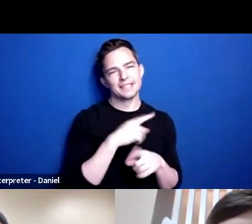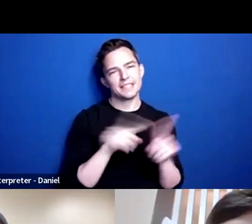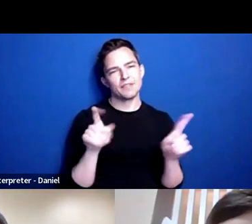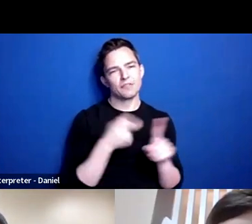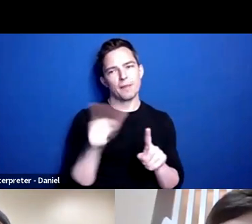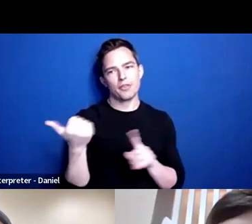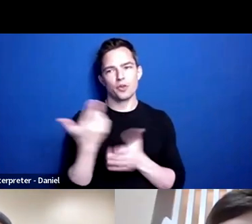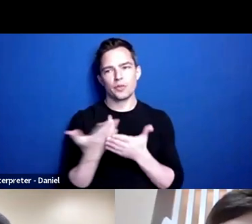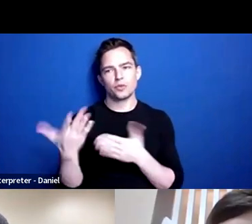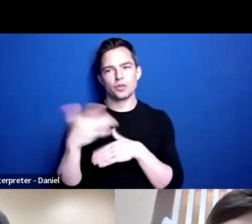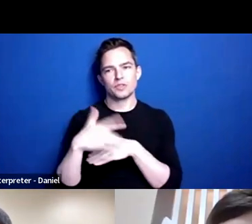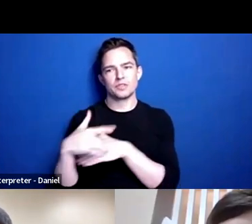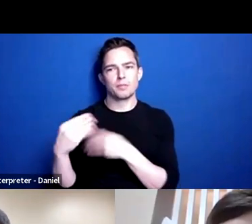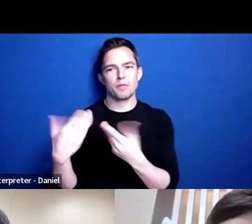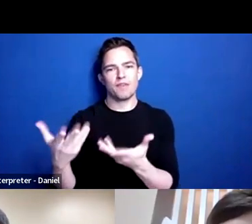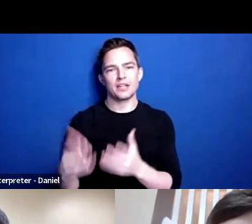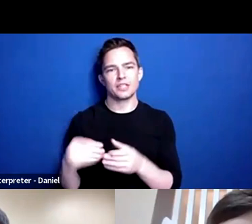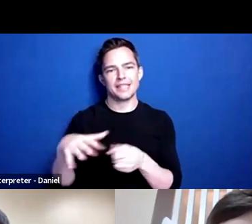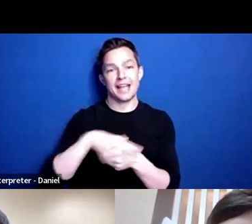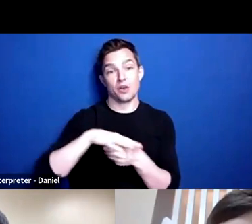resource providers in our area because